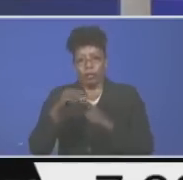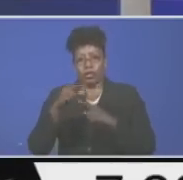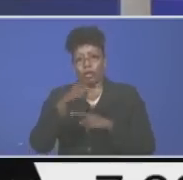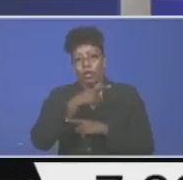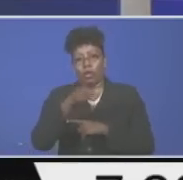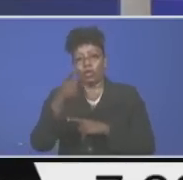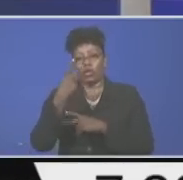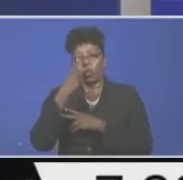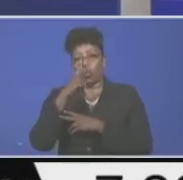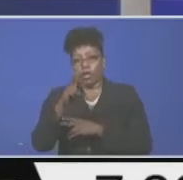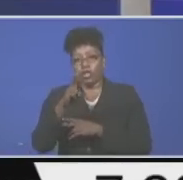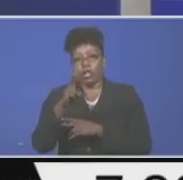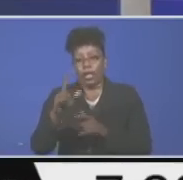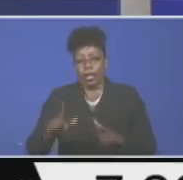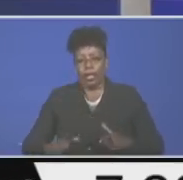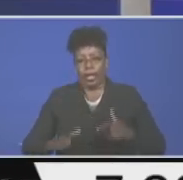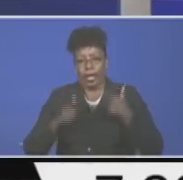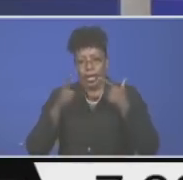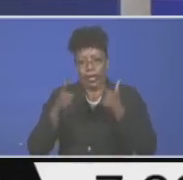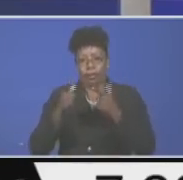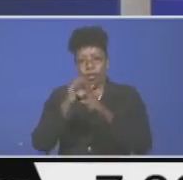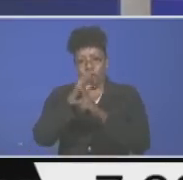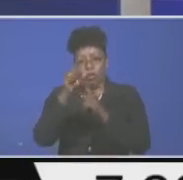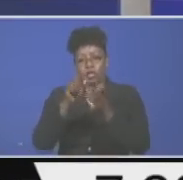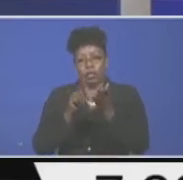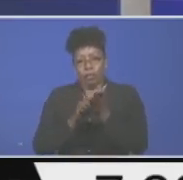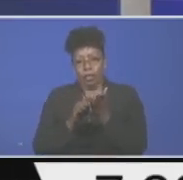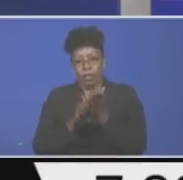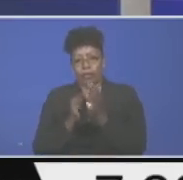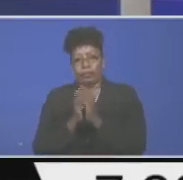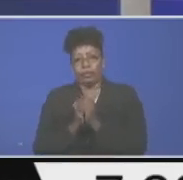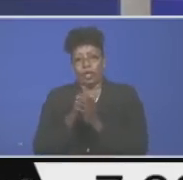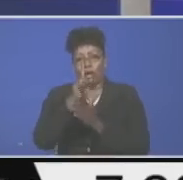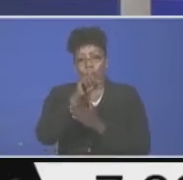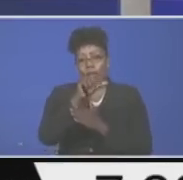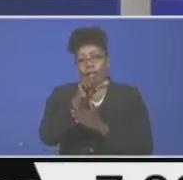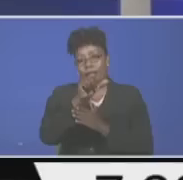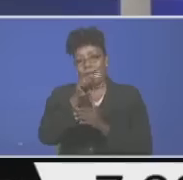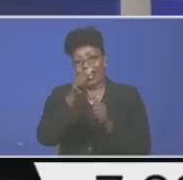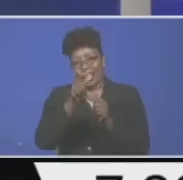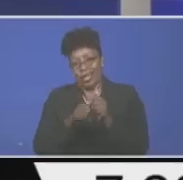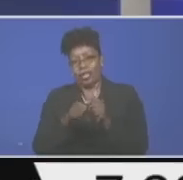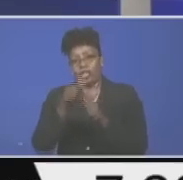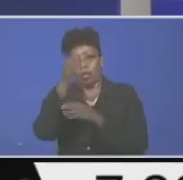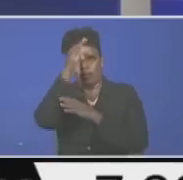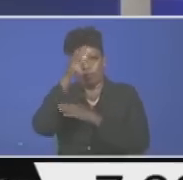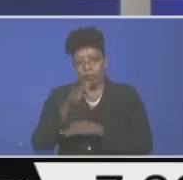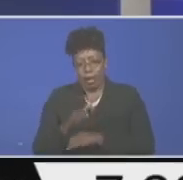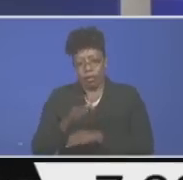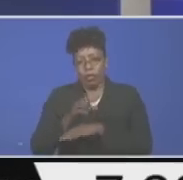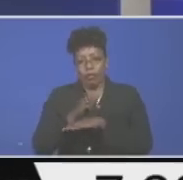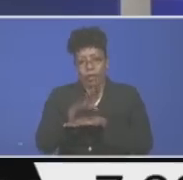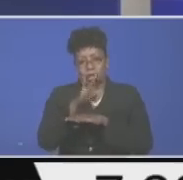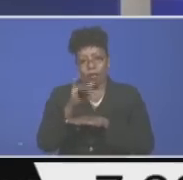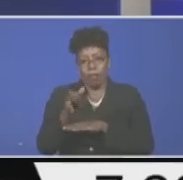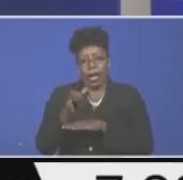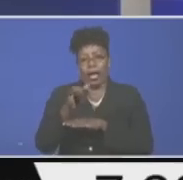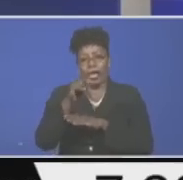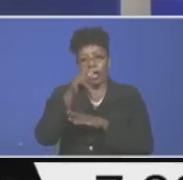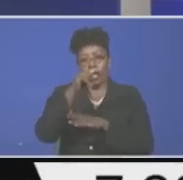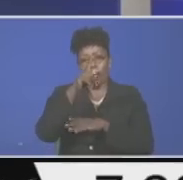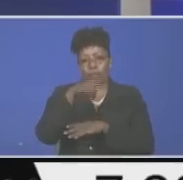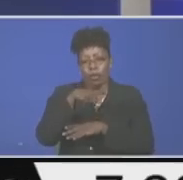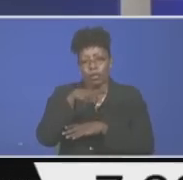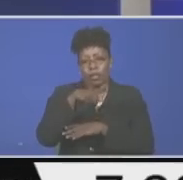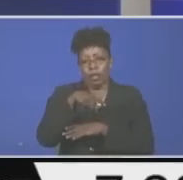of you watching us live on our social media platforms. While 1 in every 7 men will be affected by prostate cancer globally,